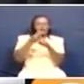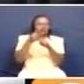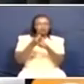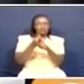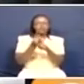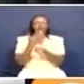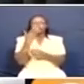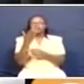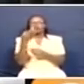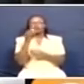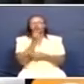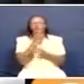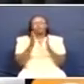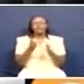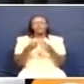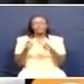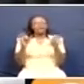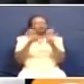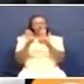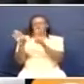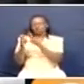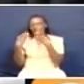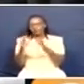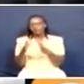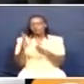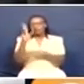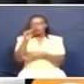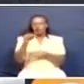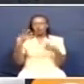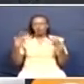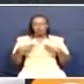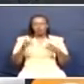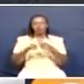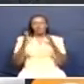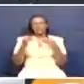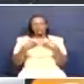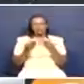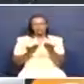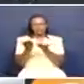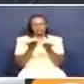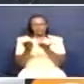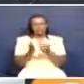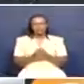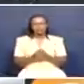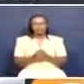petitioner, and they were closed. There was nobody to accept service.